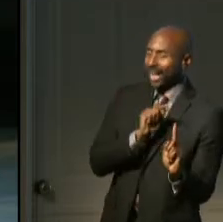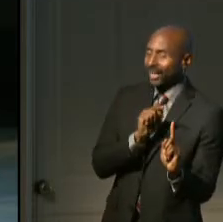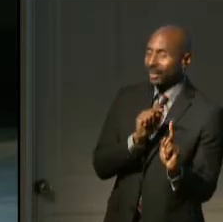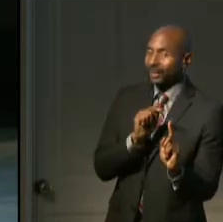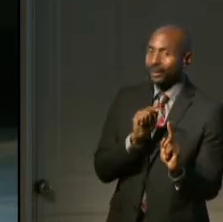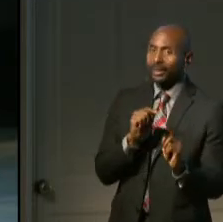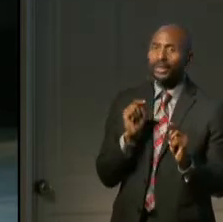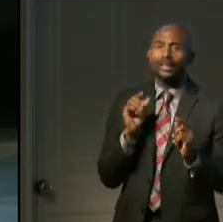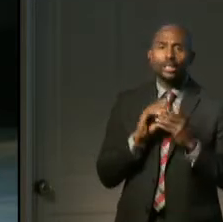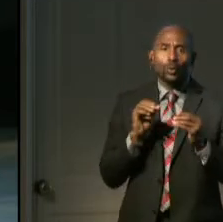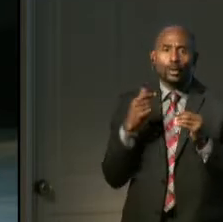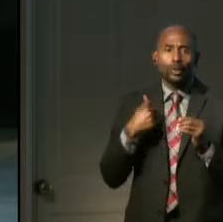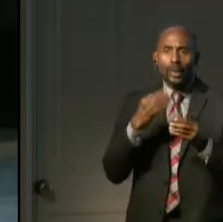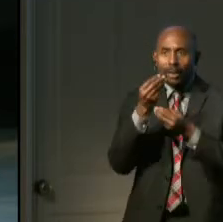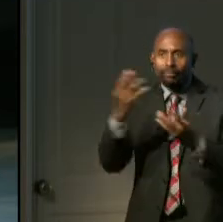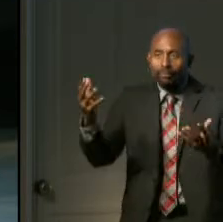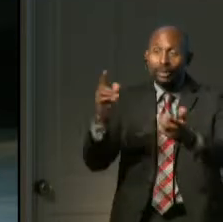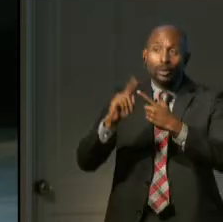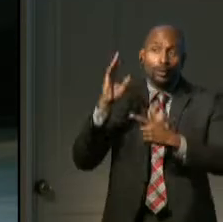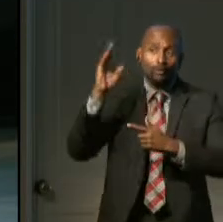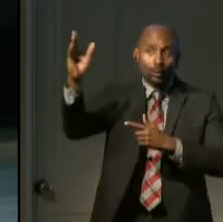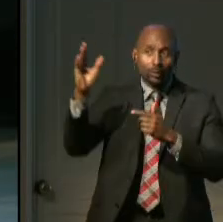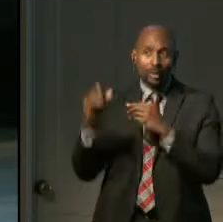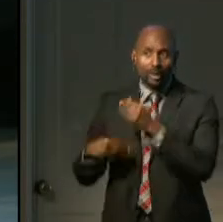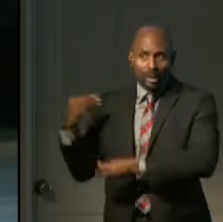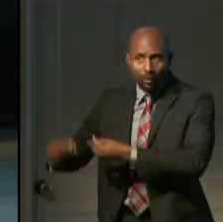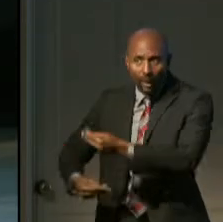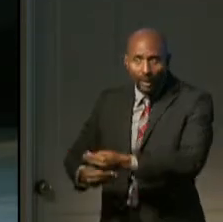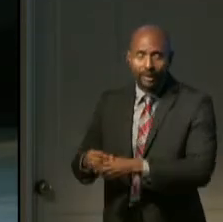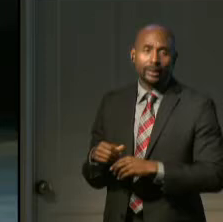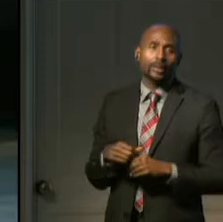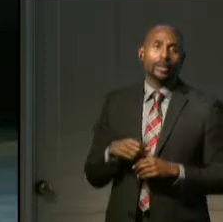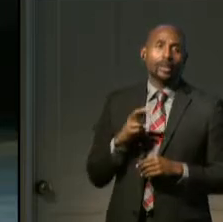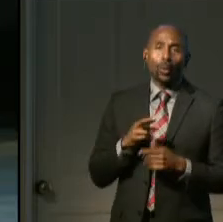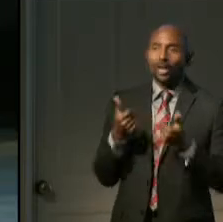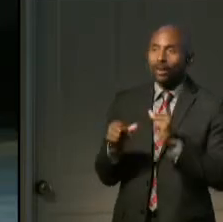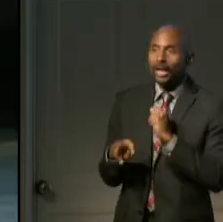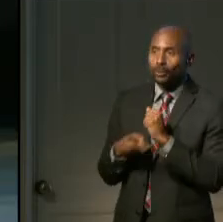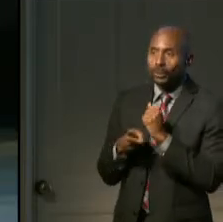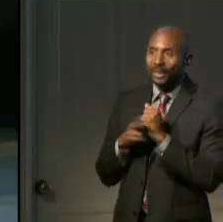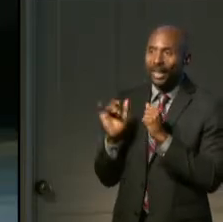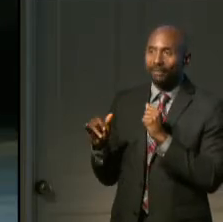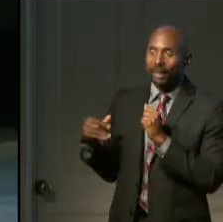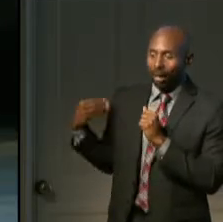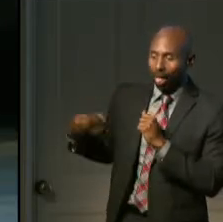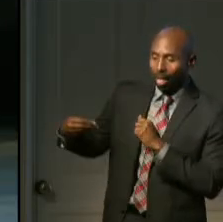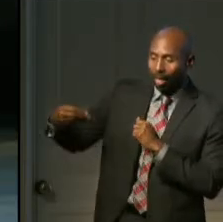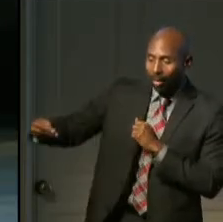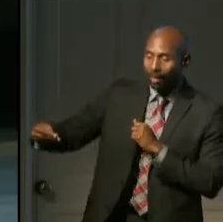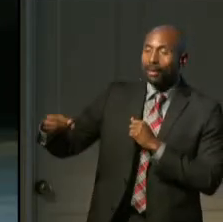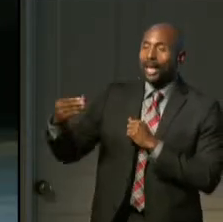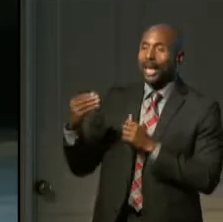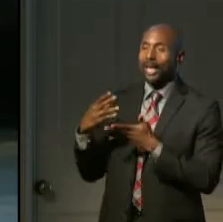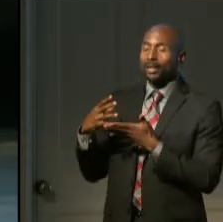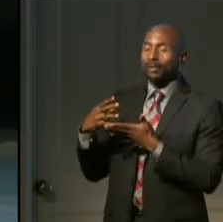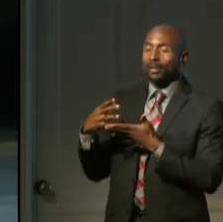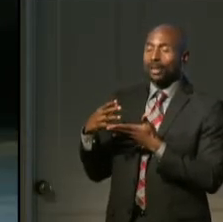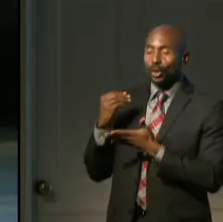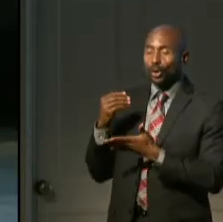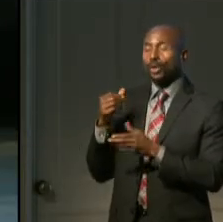What stories are we telling forward in an attempt to preserve kind of the lineage and also the lessons of our